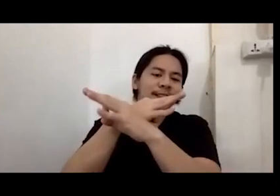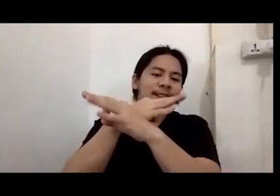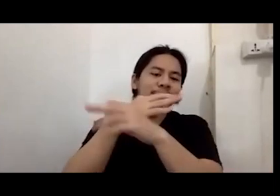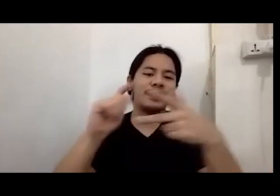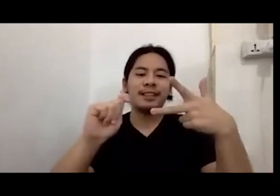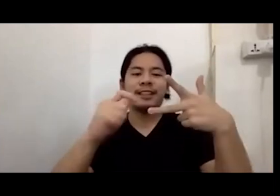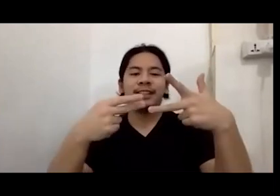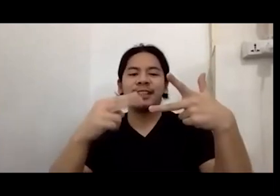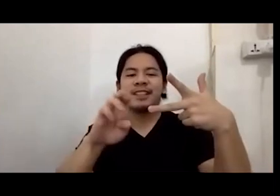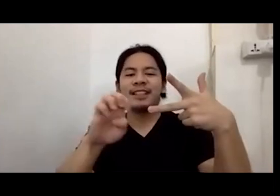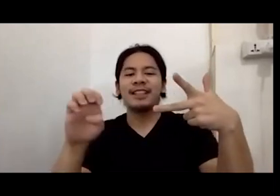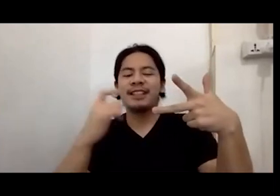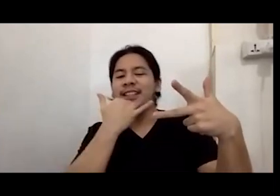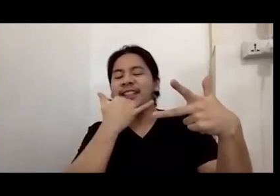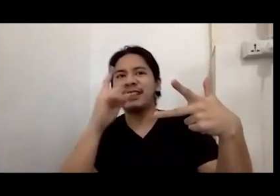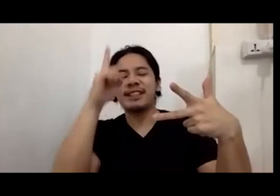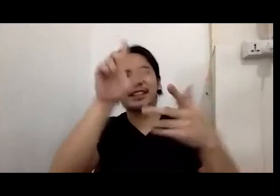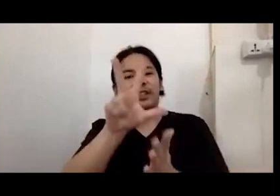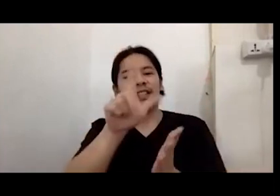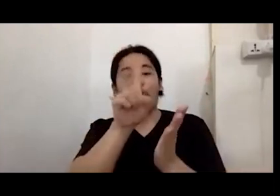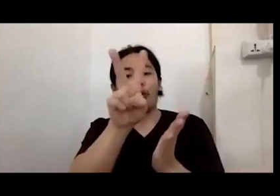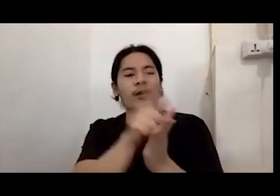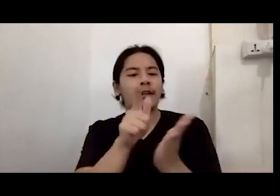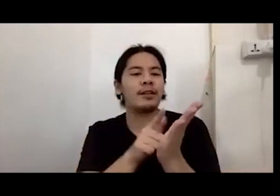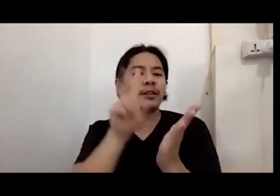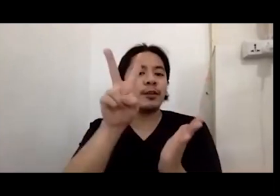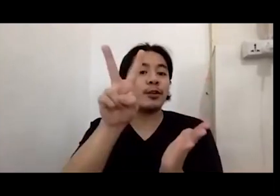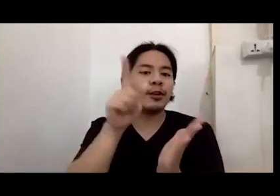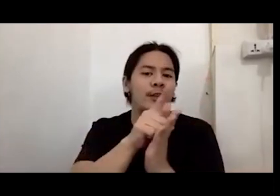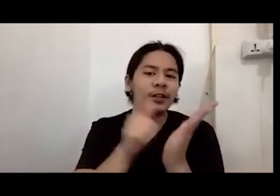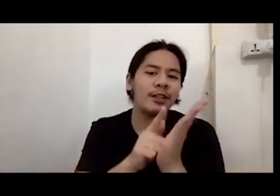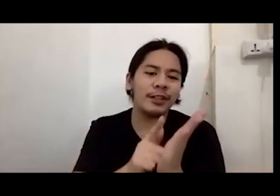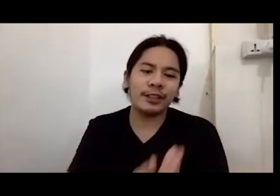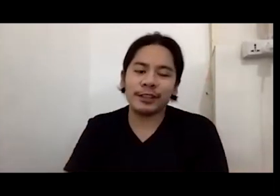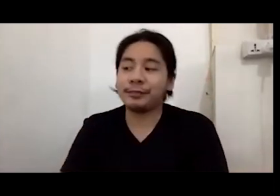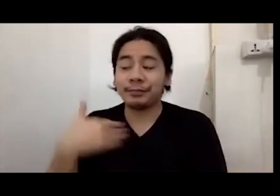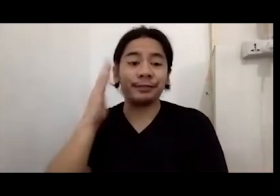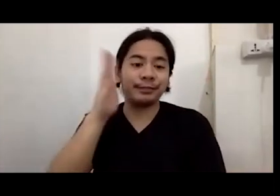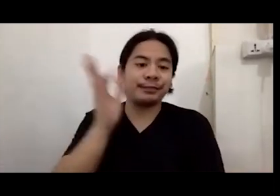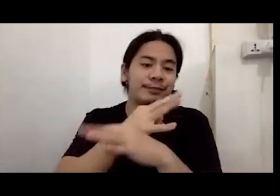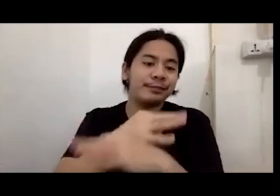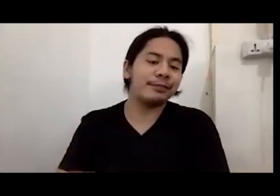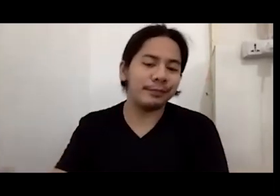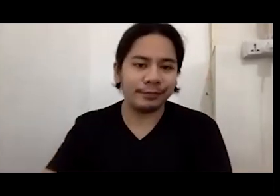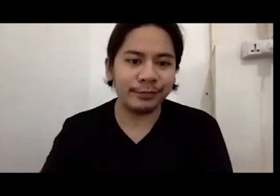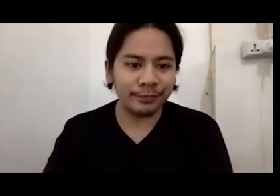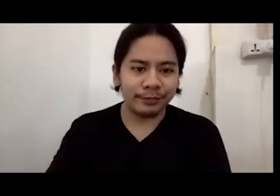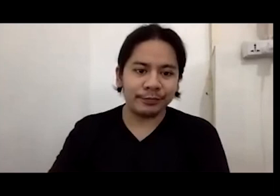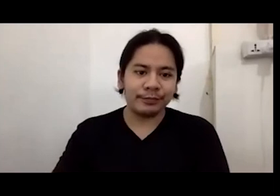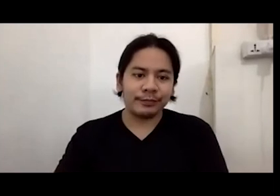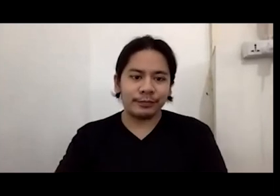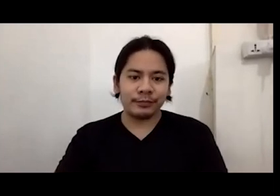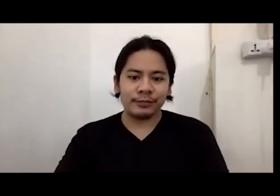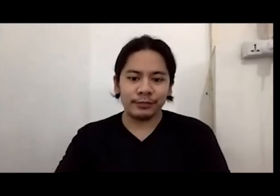I also made the same mistake, so I'll fix that. Okay. Okay. List I'm of sorry I 3. didn't catch it before. Yeah. Yeah, I'll do